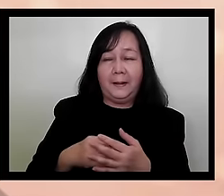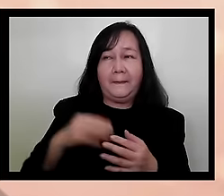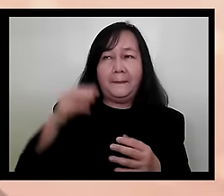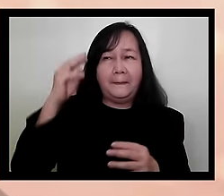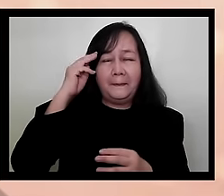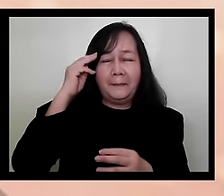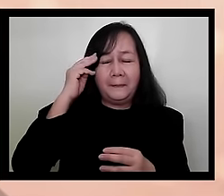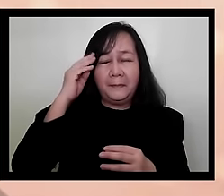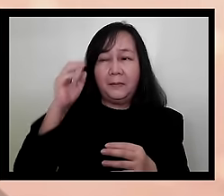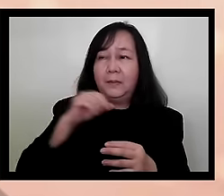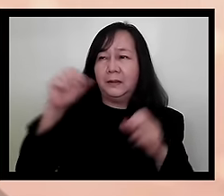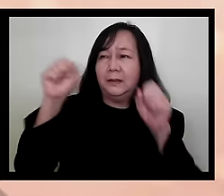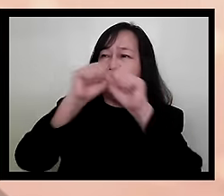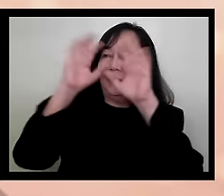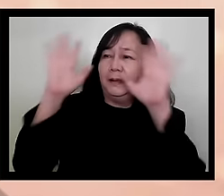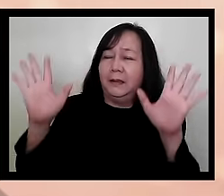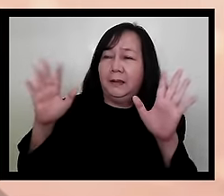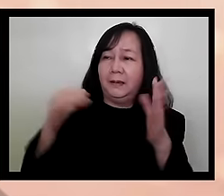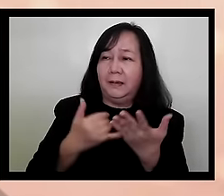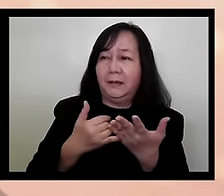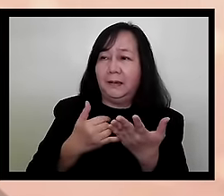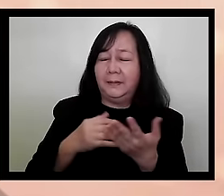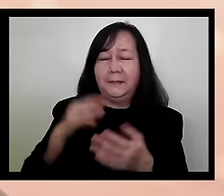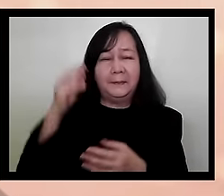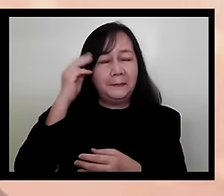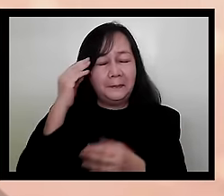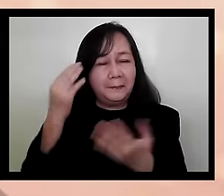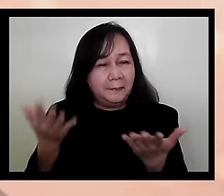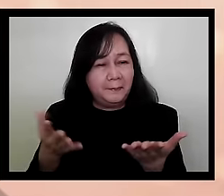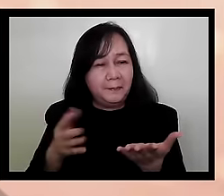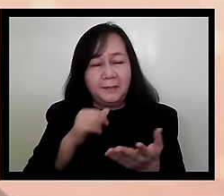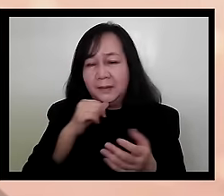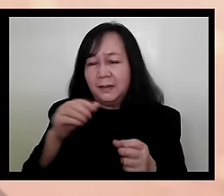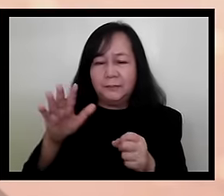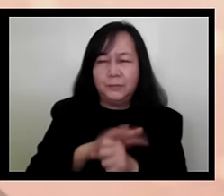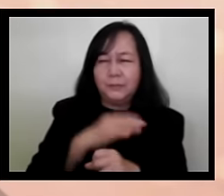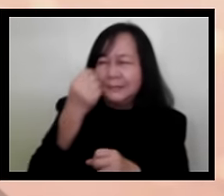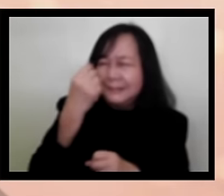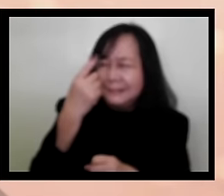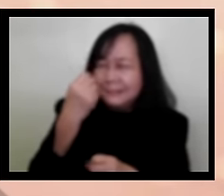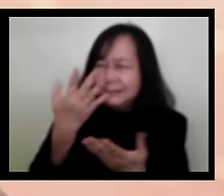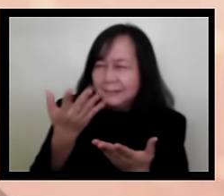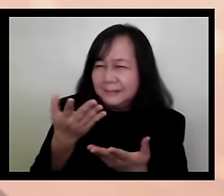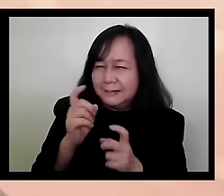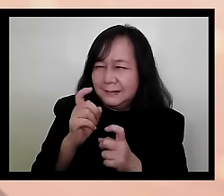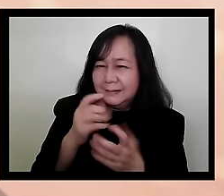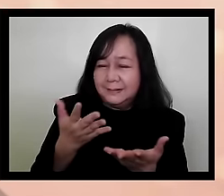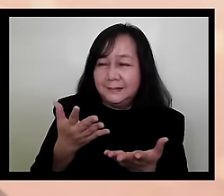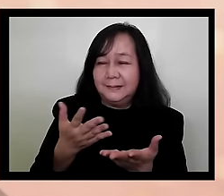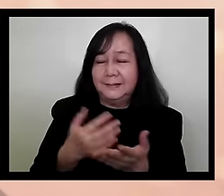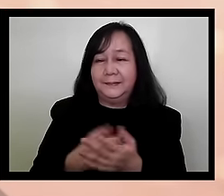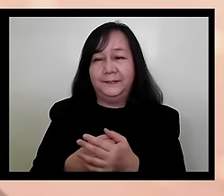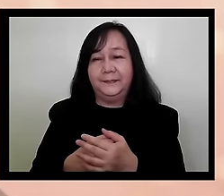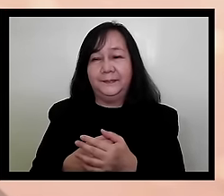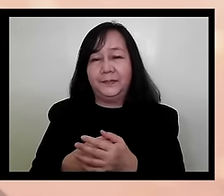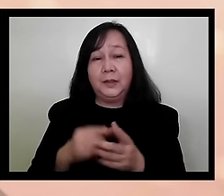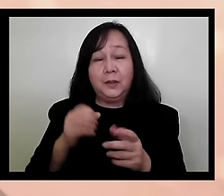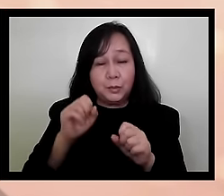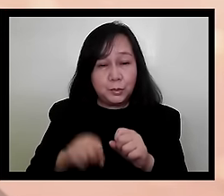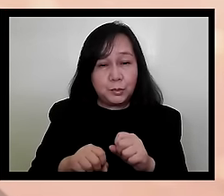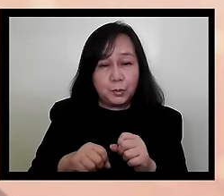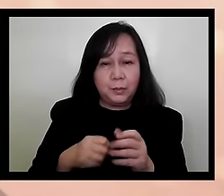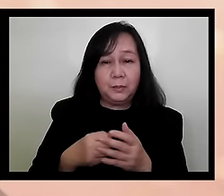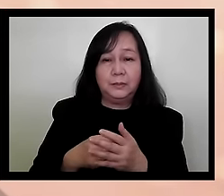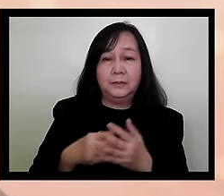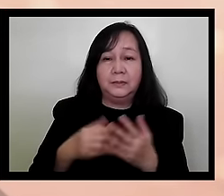clear their minds have not been fully grasped by this event and so